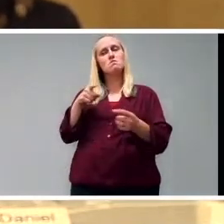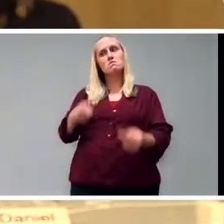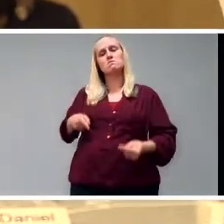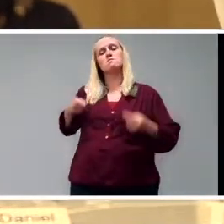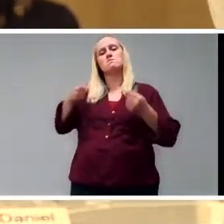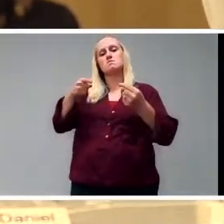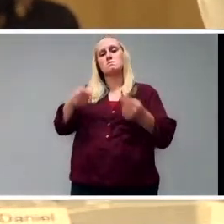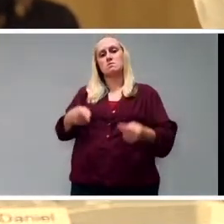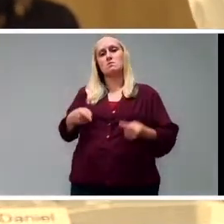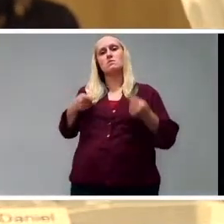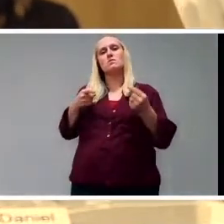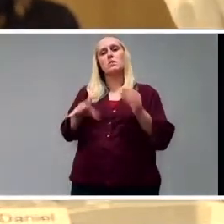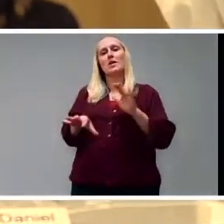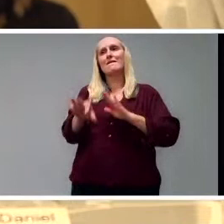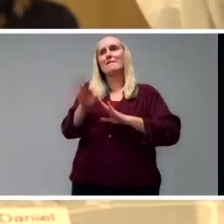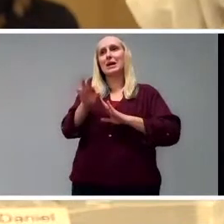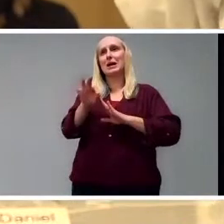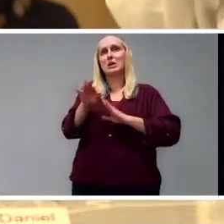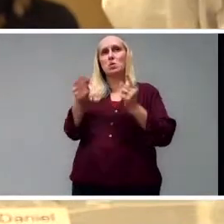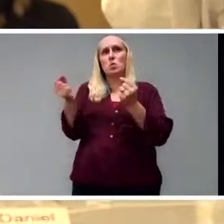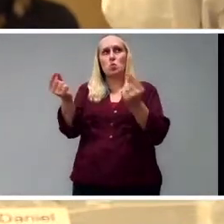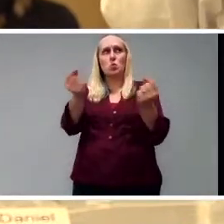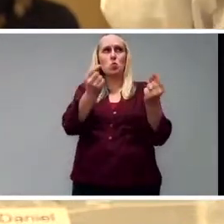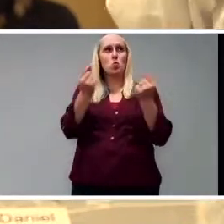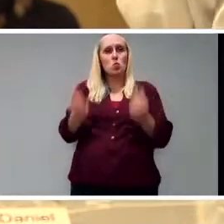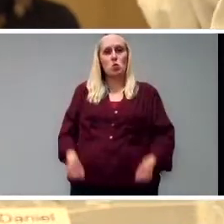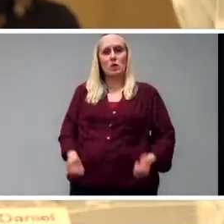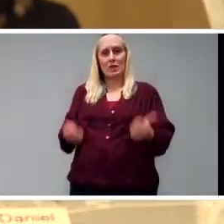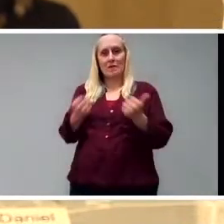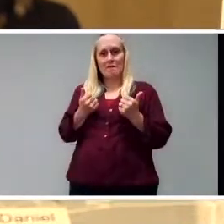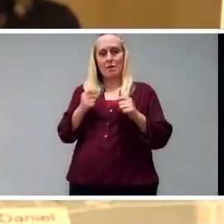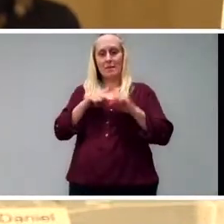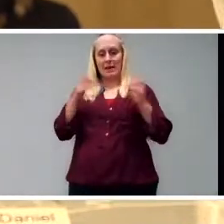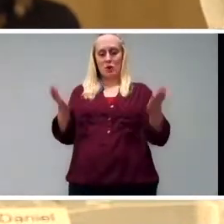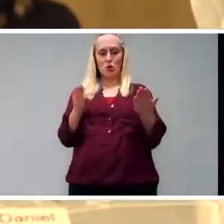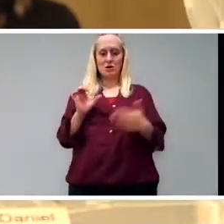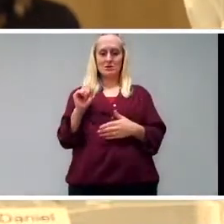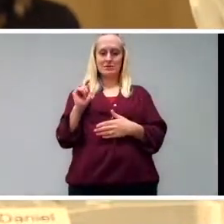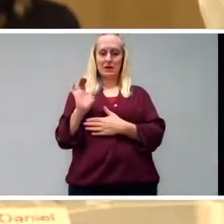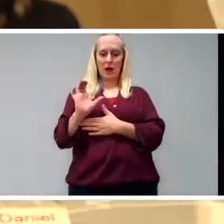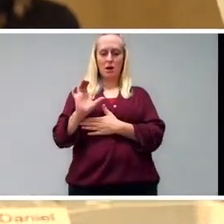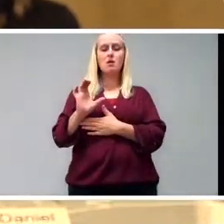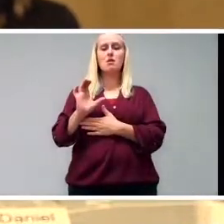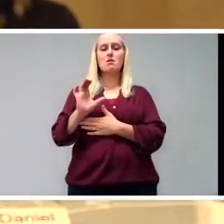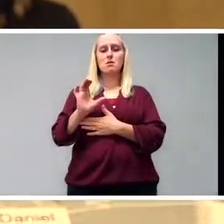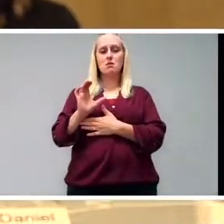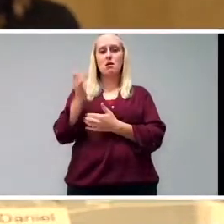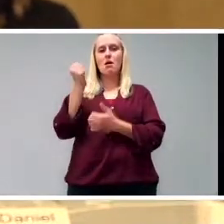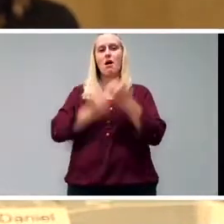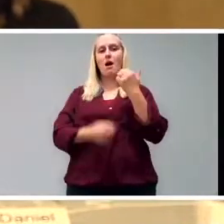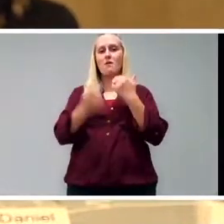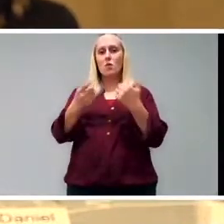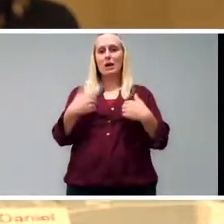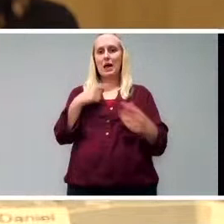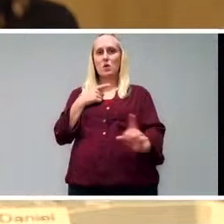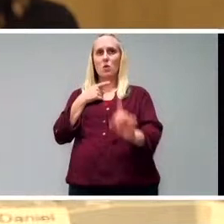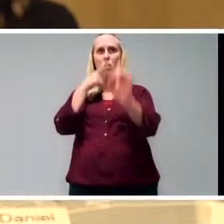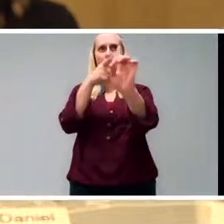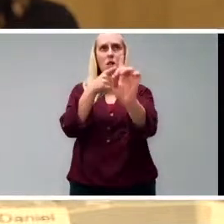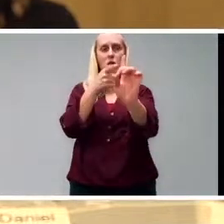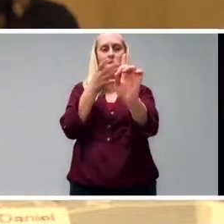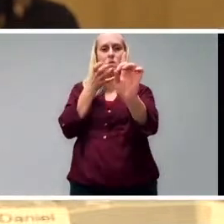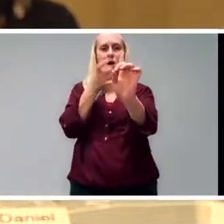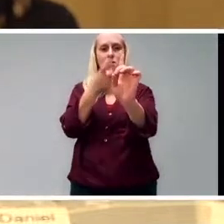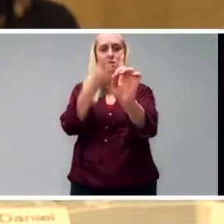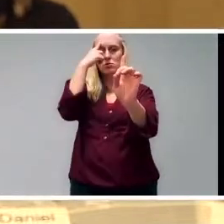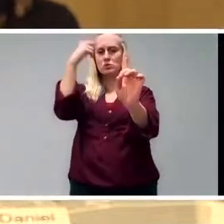know, locating what they wanted to do in life. But at CTEC, it's just like everybody has a goal, everyone has a dream,